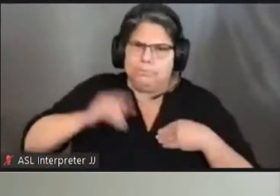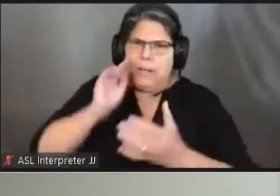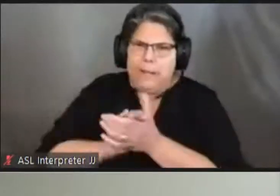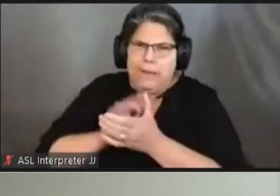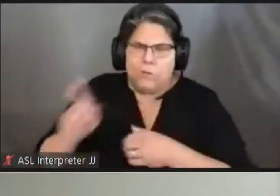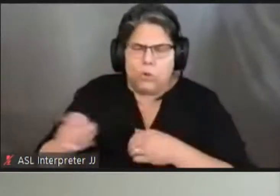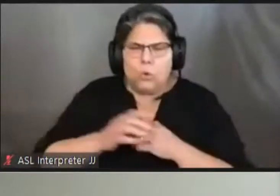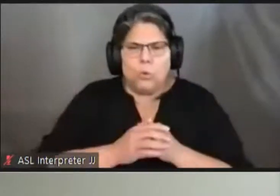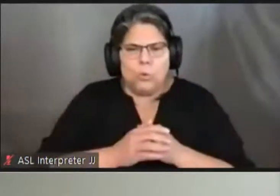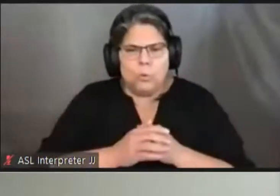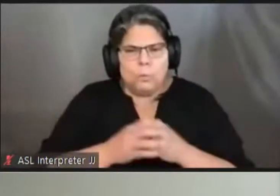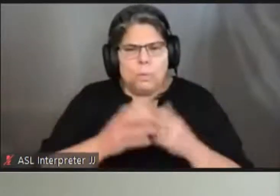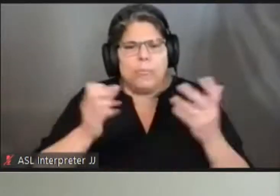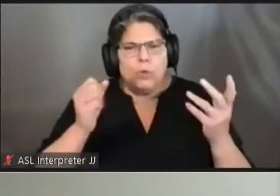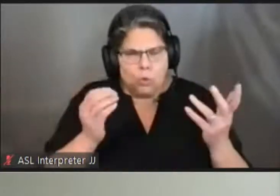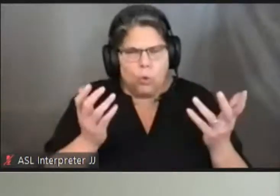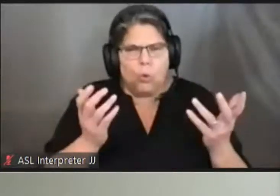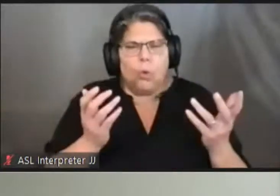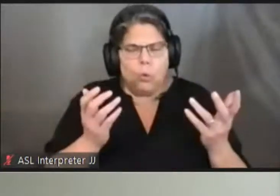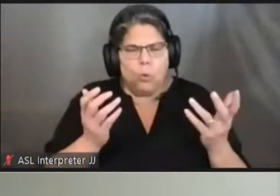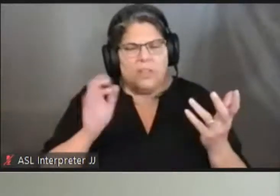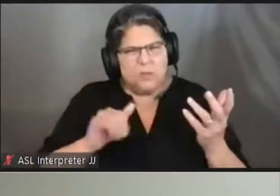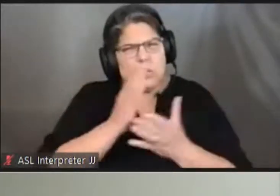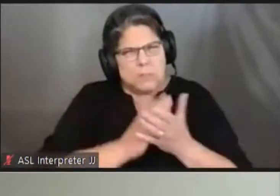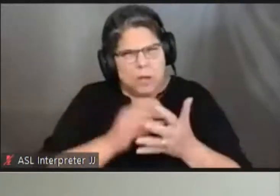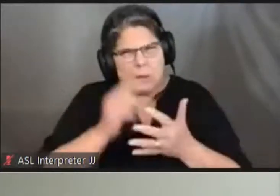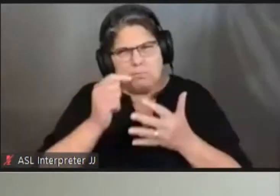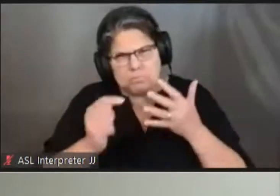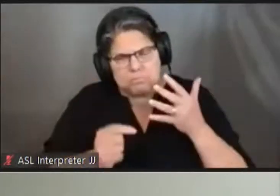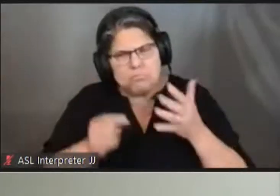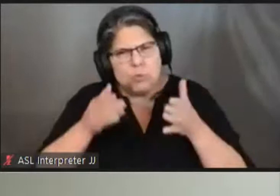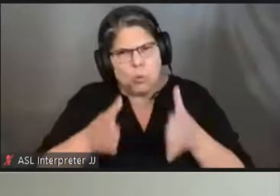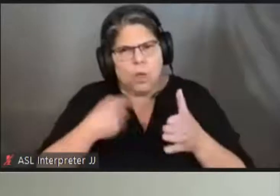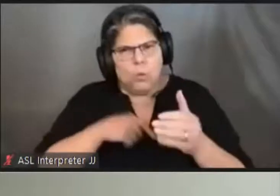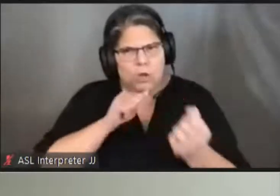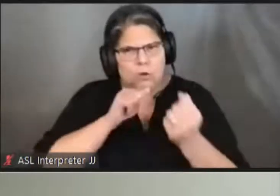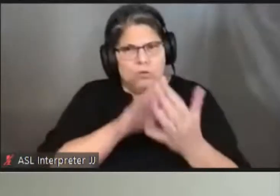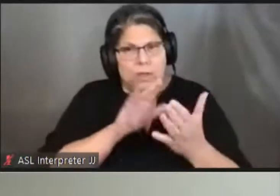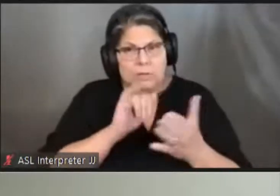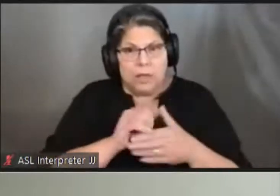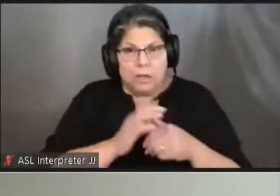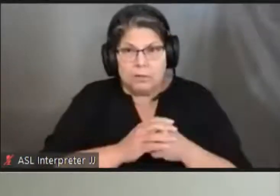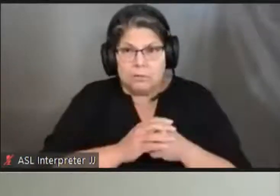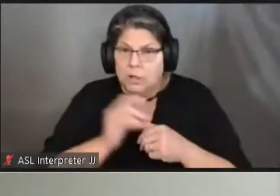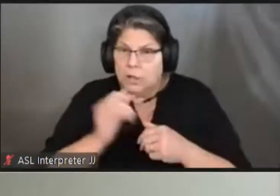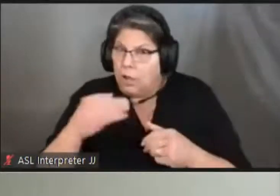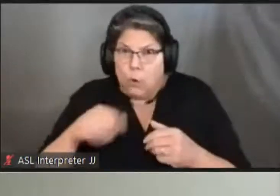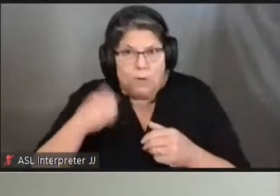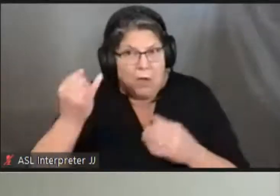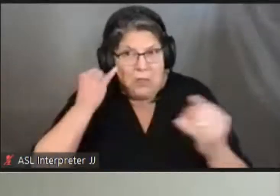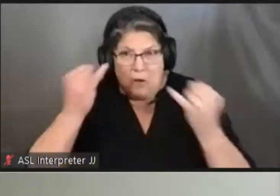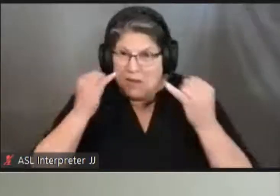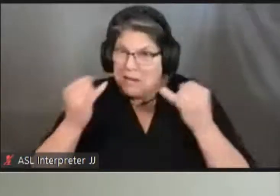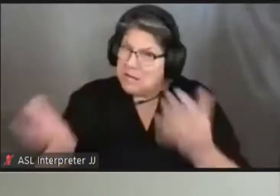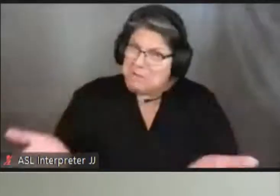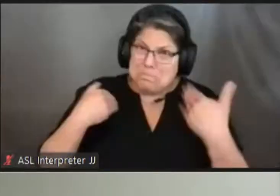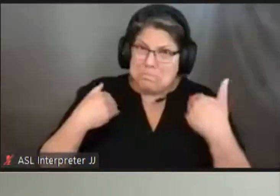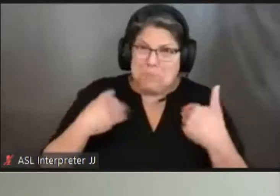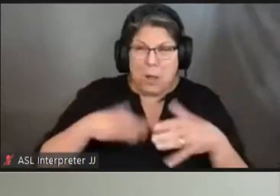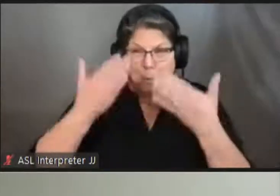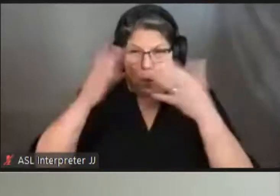vaccine. And so those are some of the ways that we're addressing it. And any other ways that you may have, I'm open to hearing them.